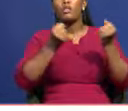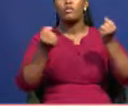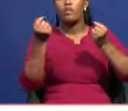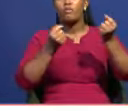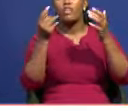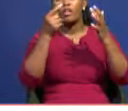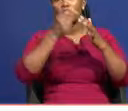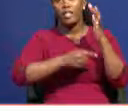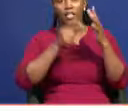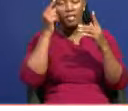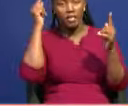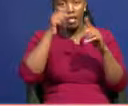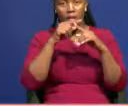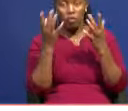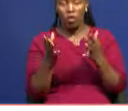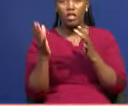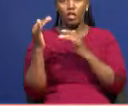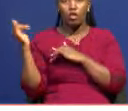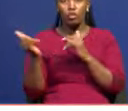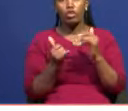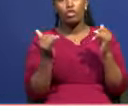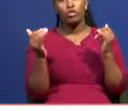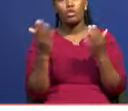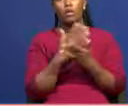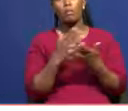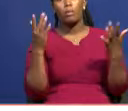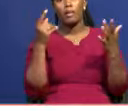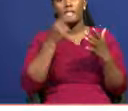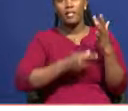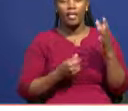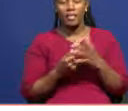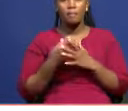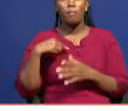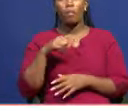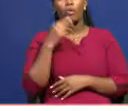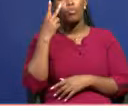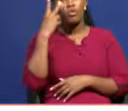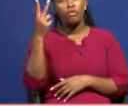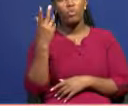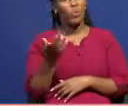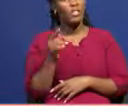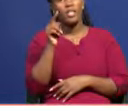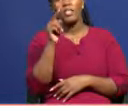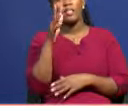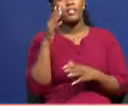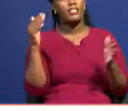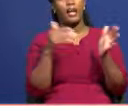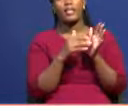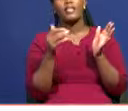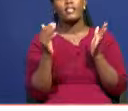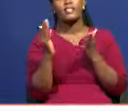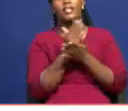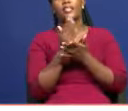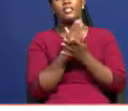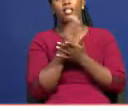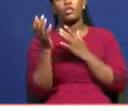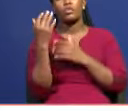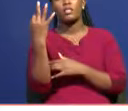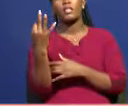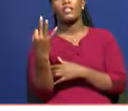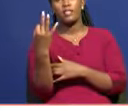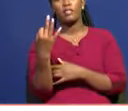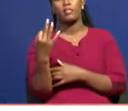is to introduce a property tax in itself. Mm-hmm. Our view is that that is against the provisions of Section 3 mm-hmm. of the Income Tax